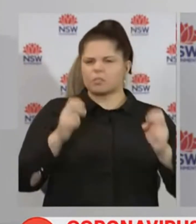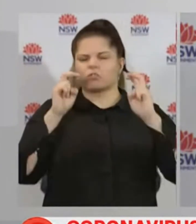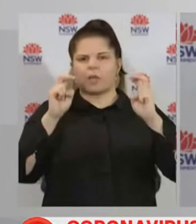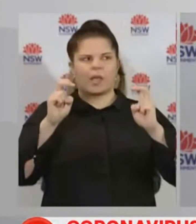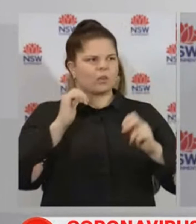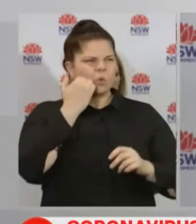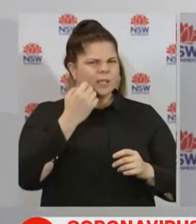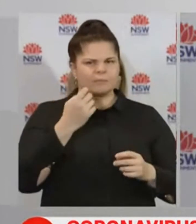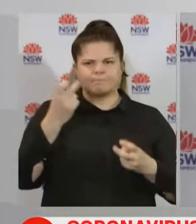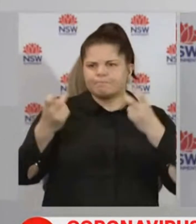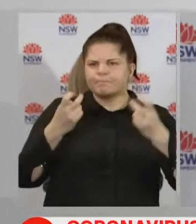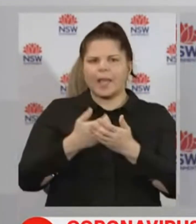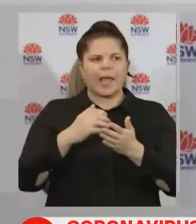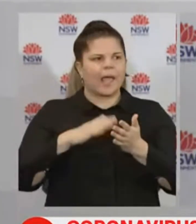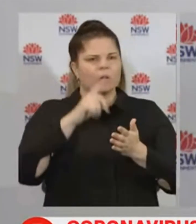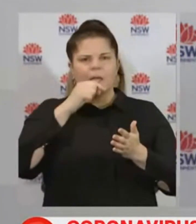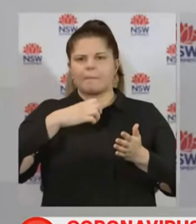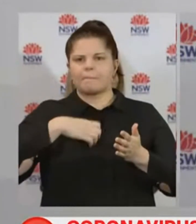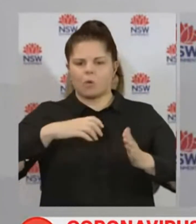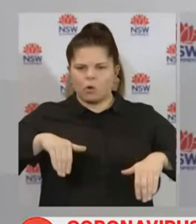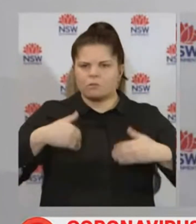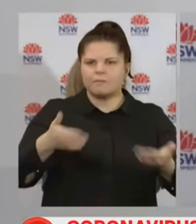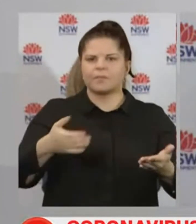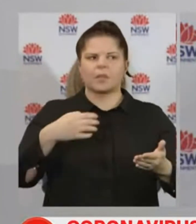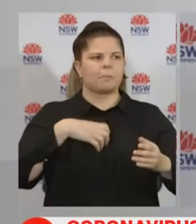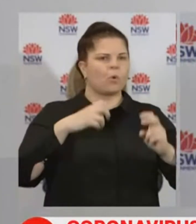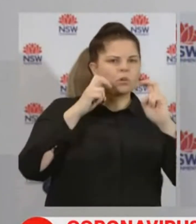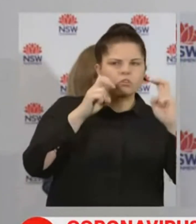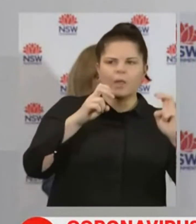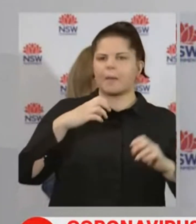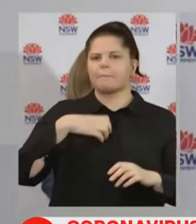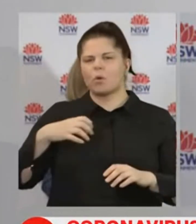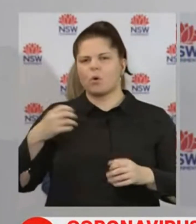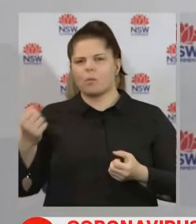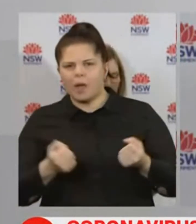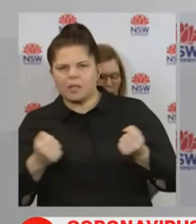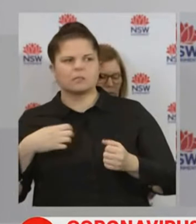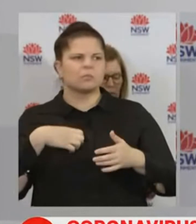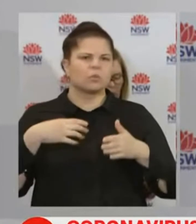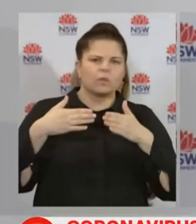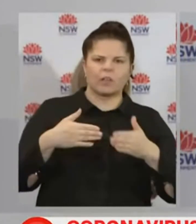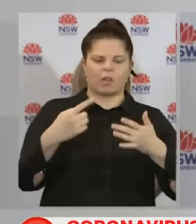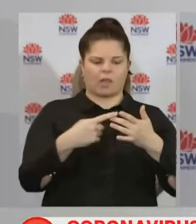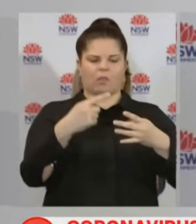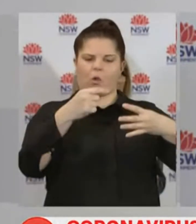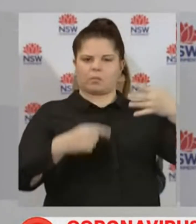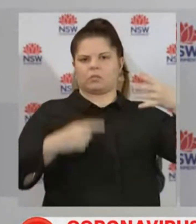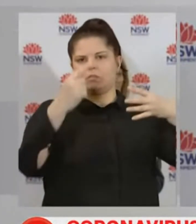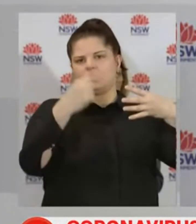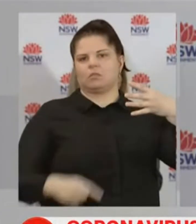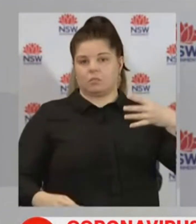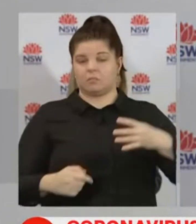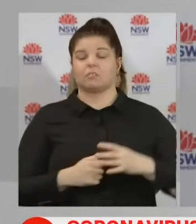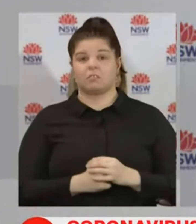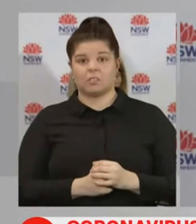increase services and give people more options. And at the moment, the options are laid out, but please know the transport team